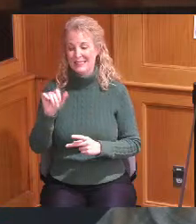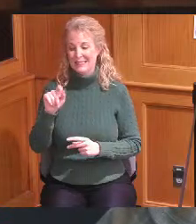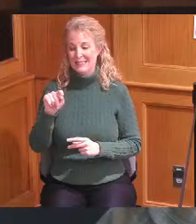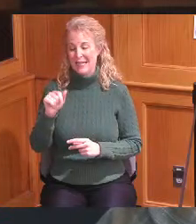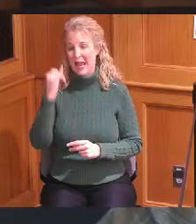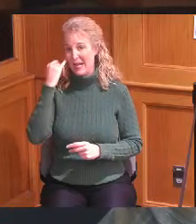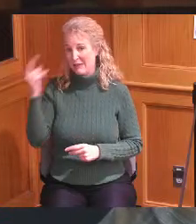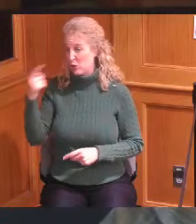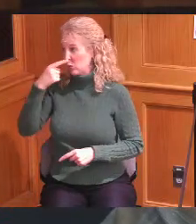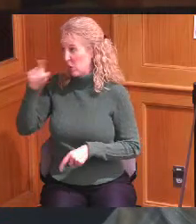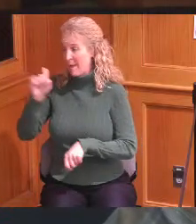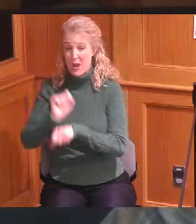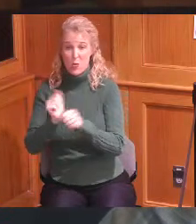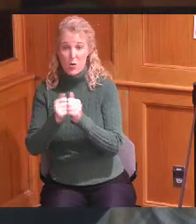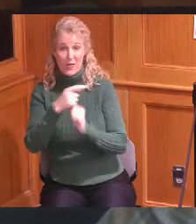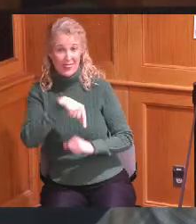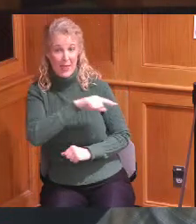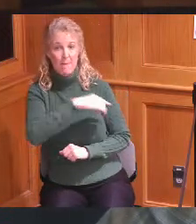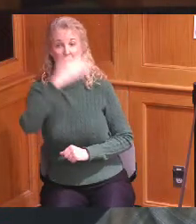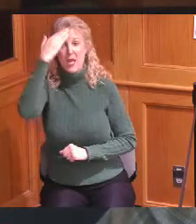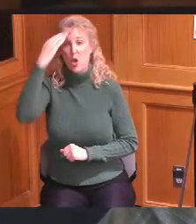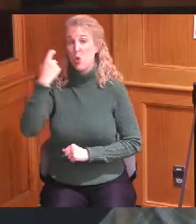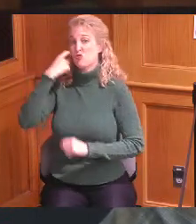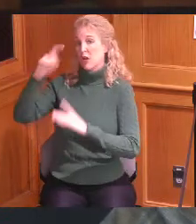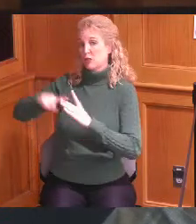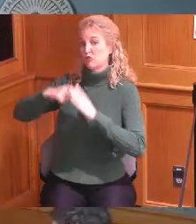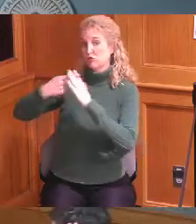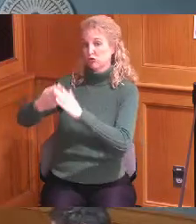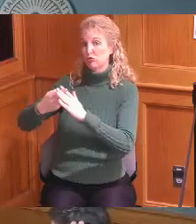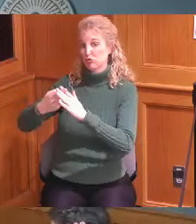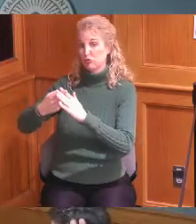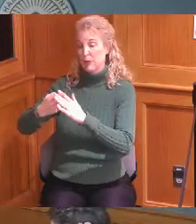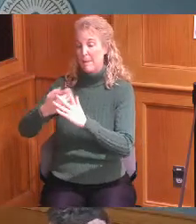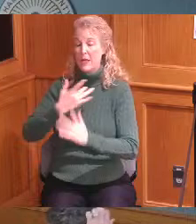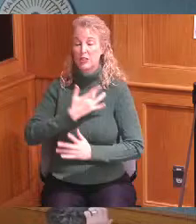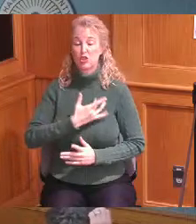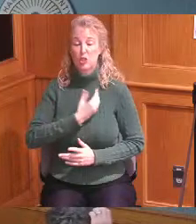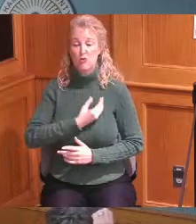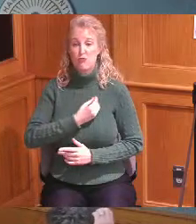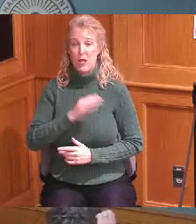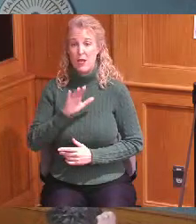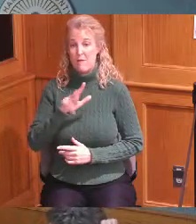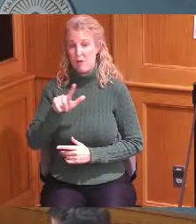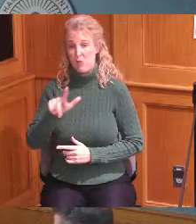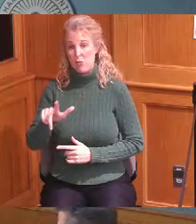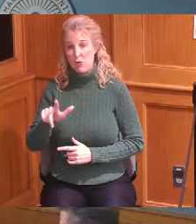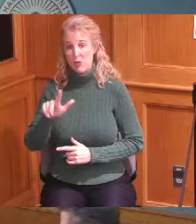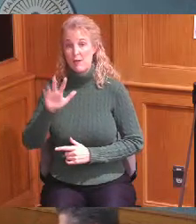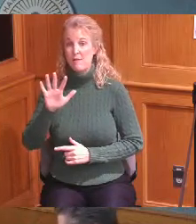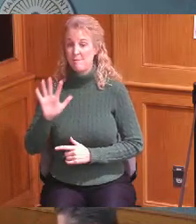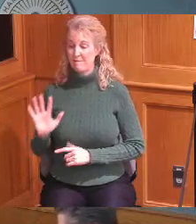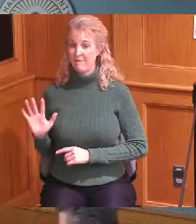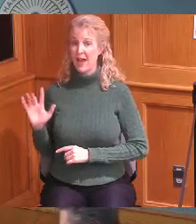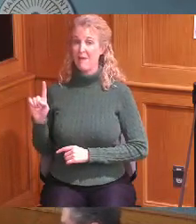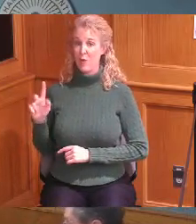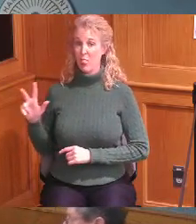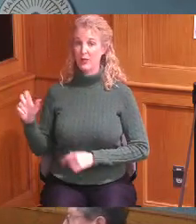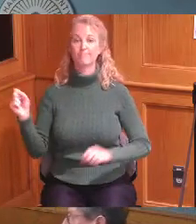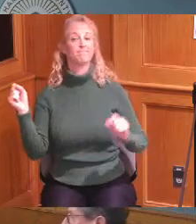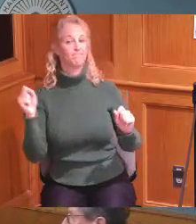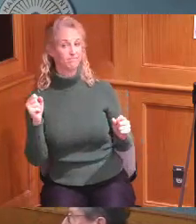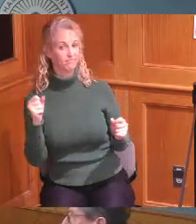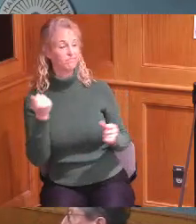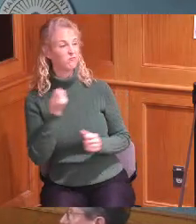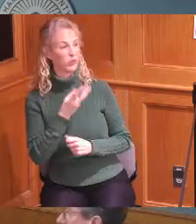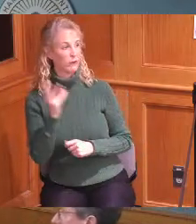together with them. I know it just started, but Yeah, I'm happy. on the generosity part. Yeah, I'm happy to do that. I have the past couple of quarters